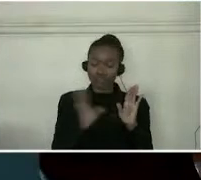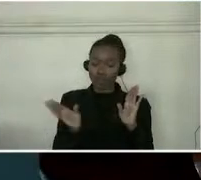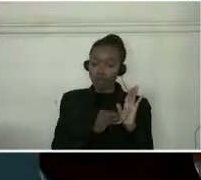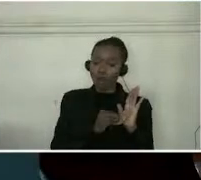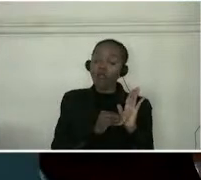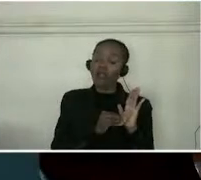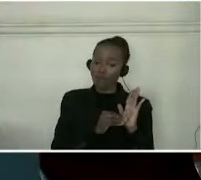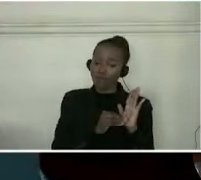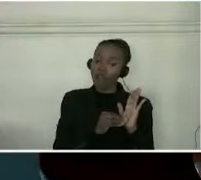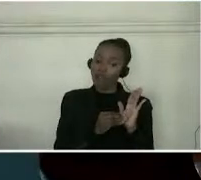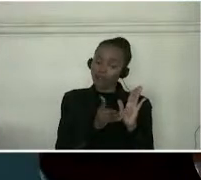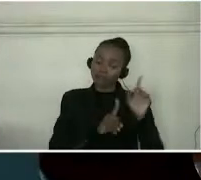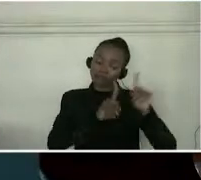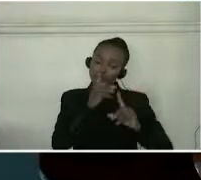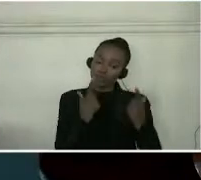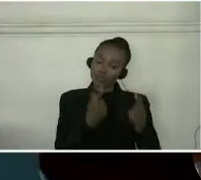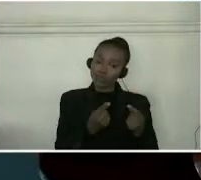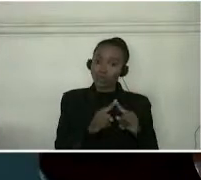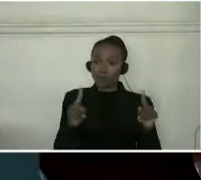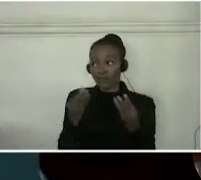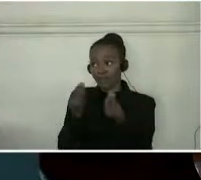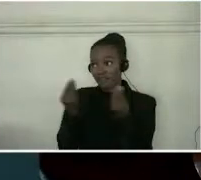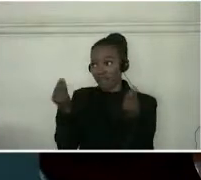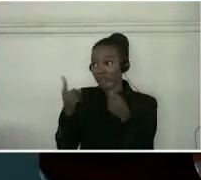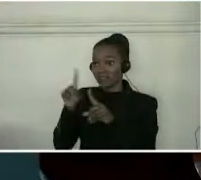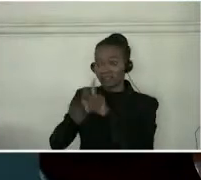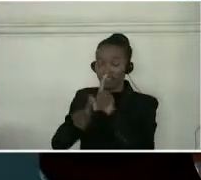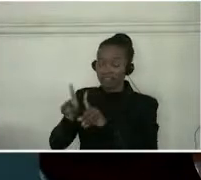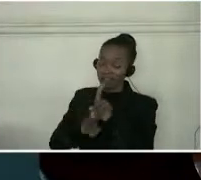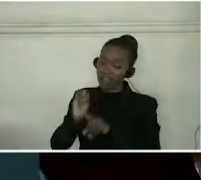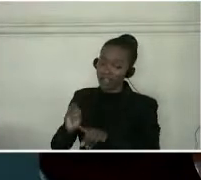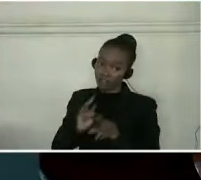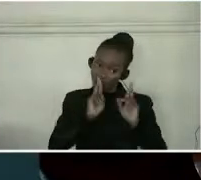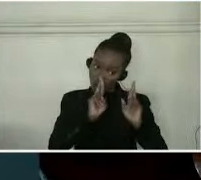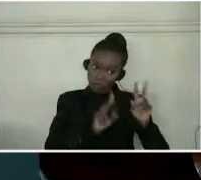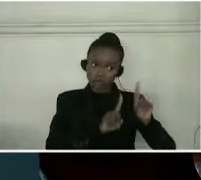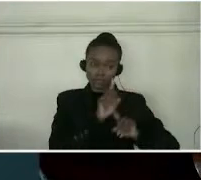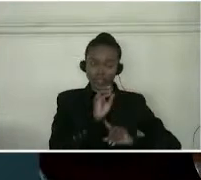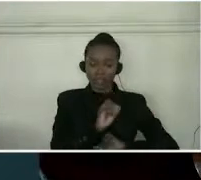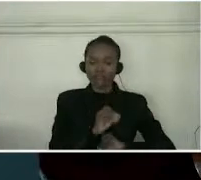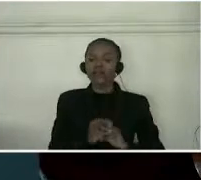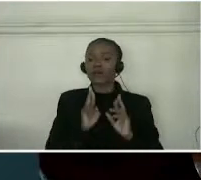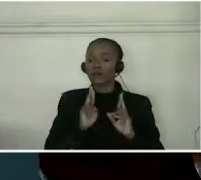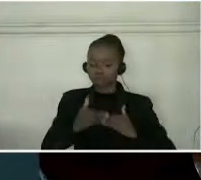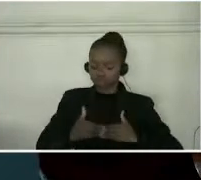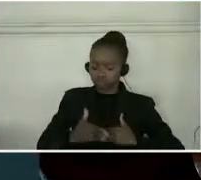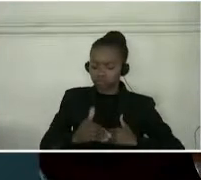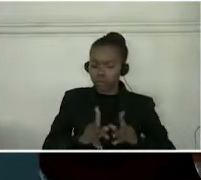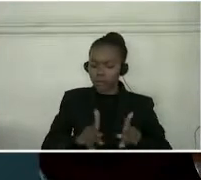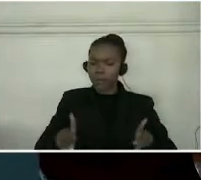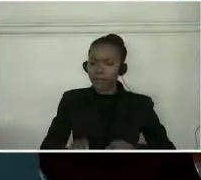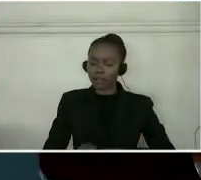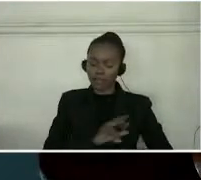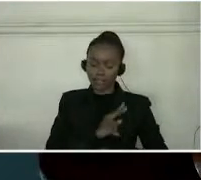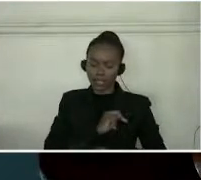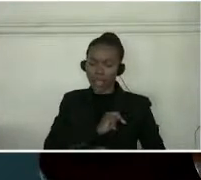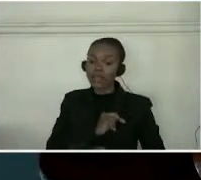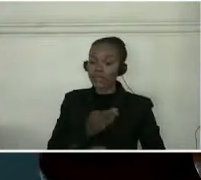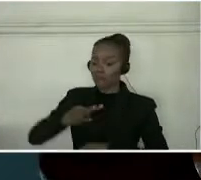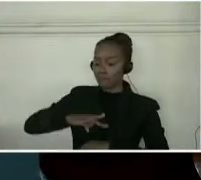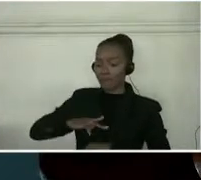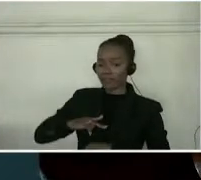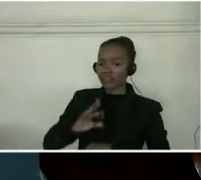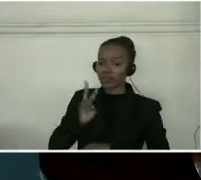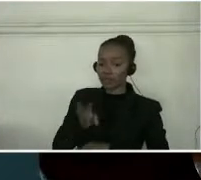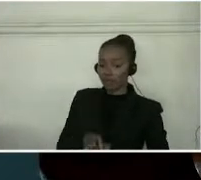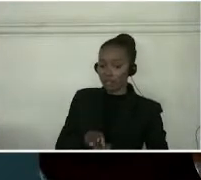implementing planned projects going forward we can only hope that the merger will benefit our people rather than individuals and that the intentions and plans